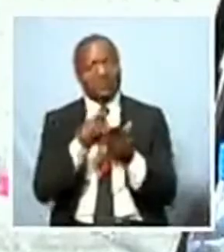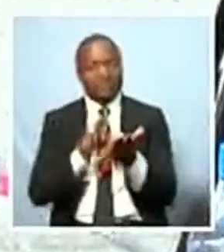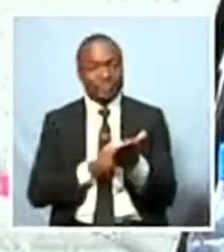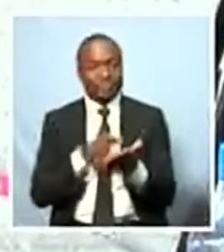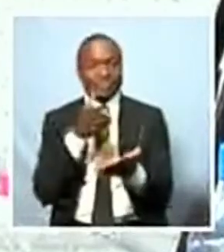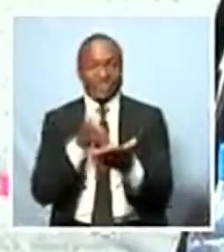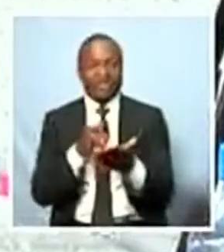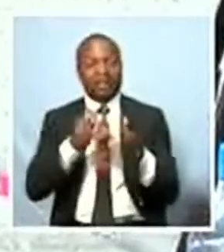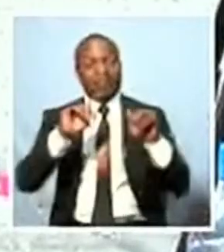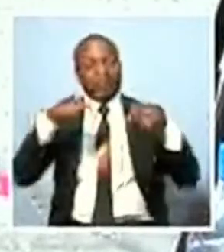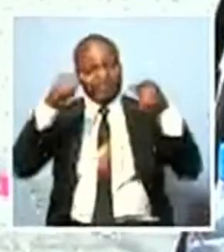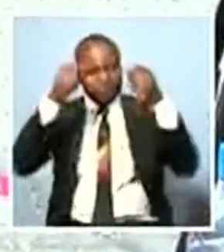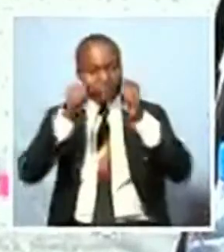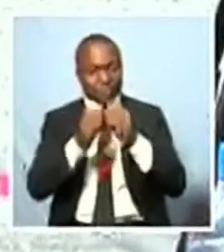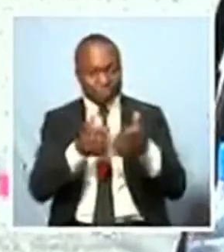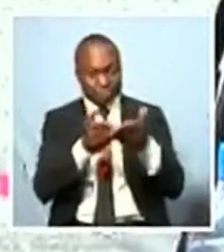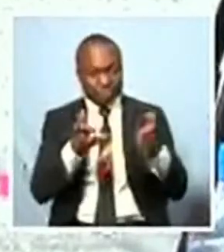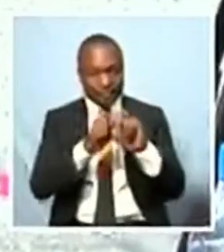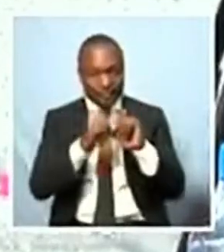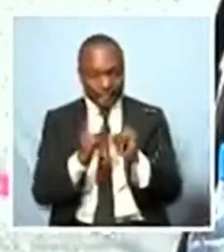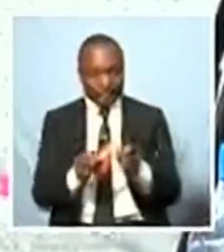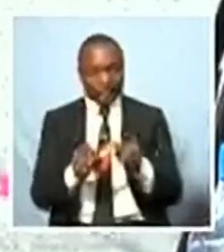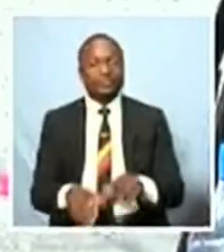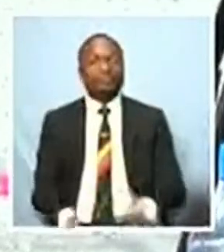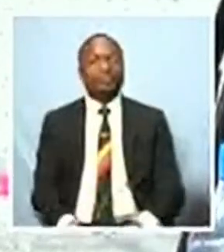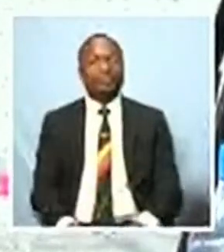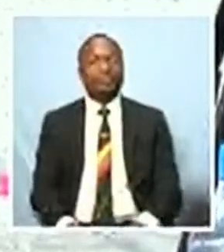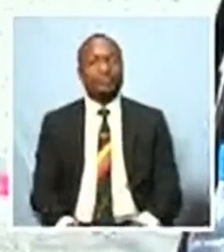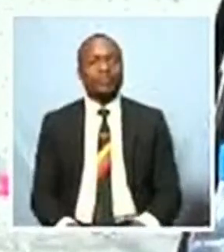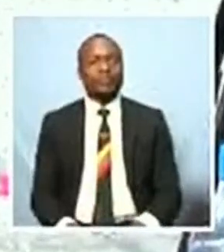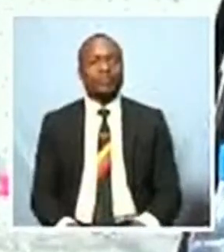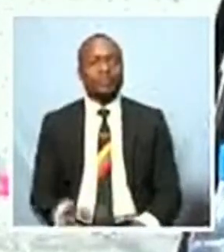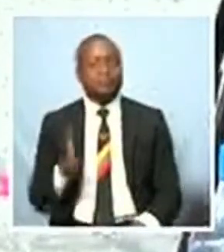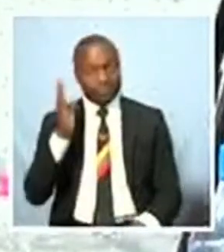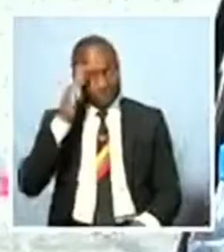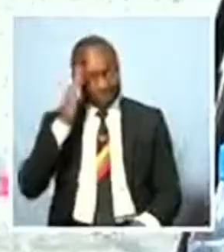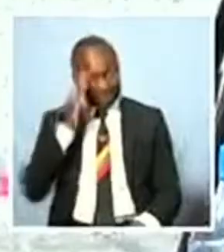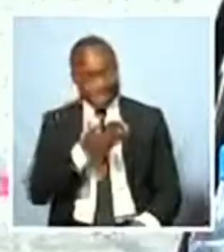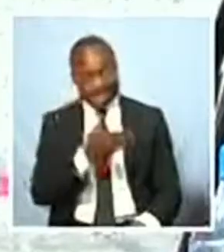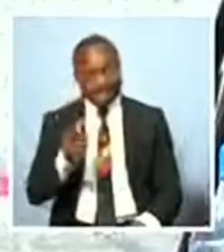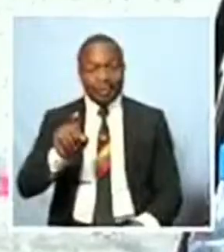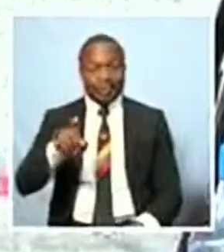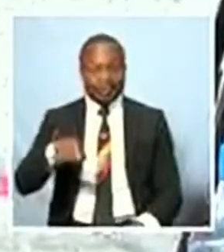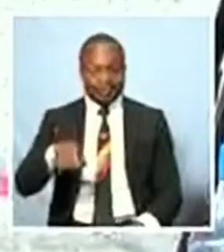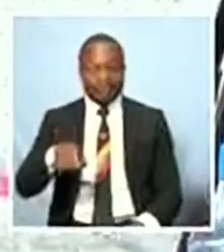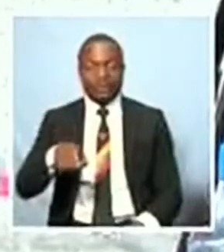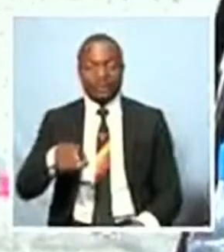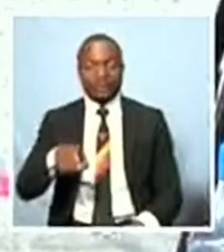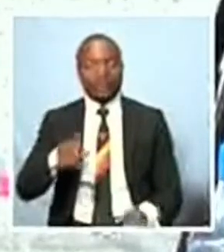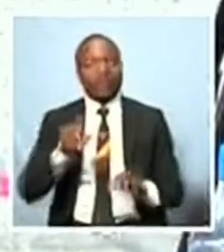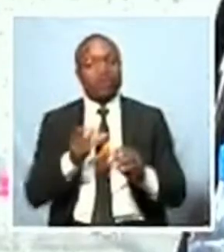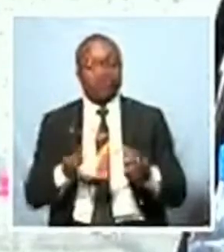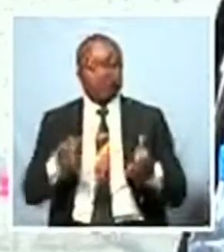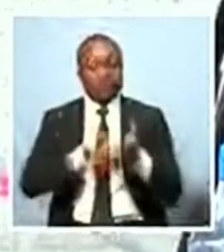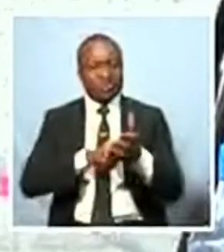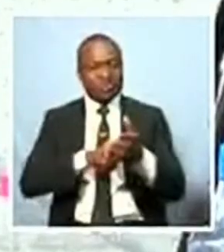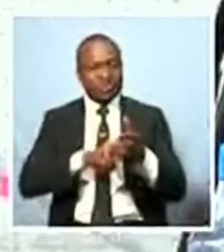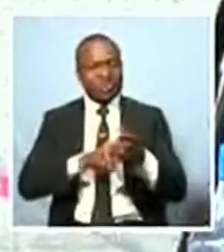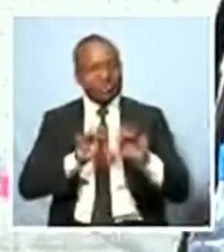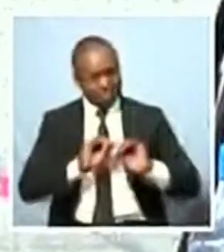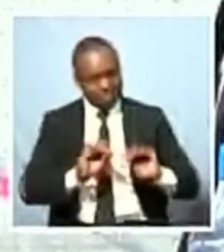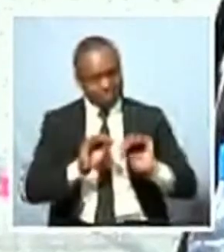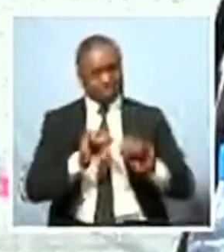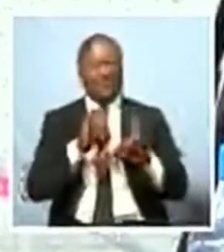this progress with them. But then we are confirming that there is need for reinforcement in this area, because this